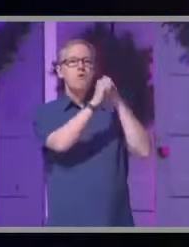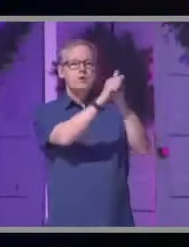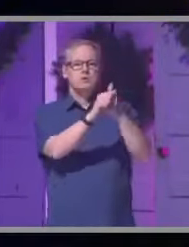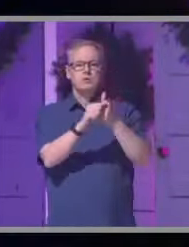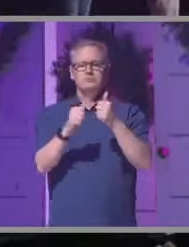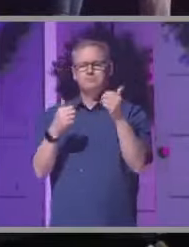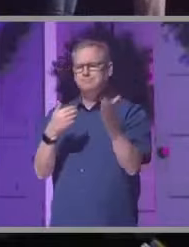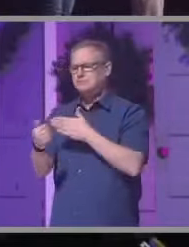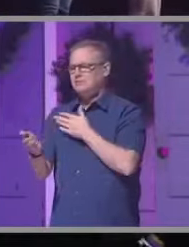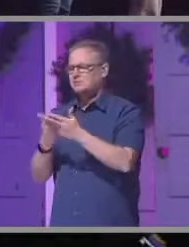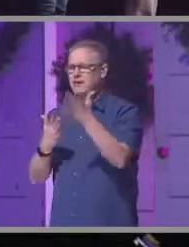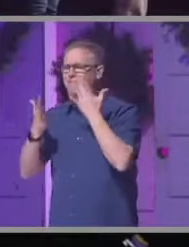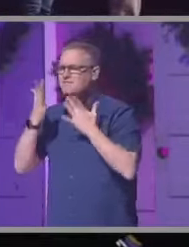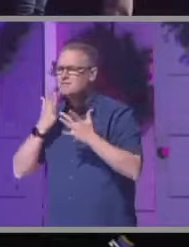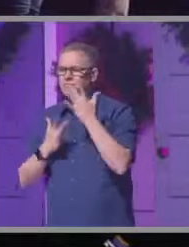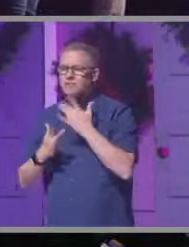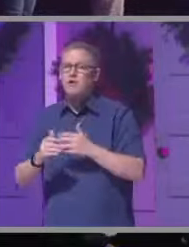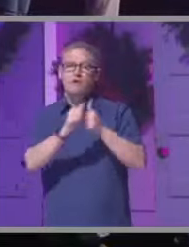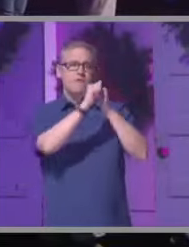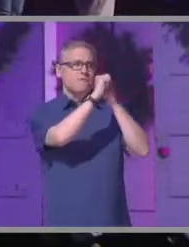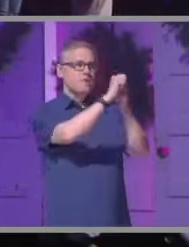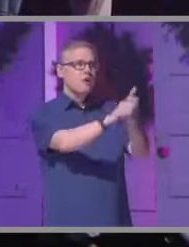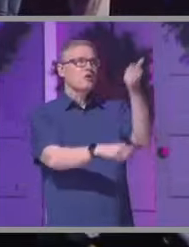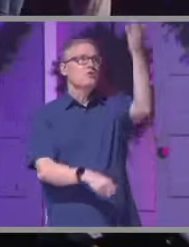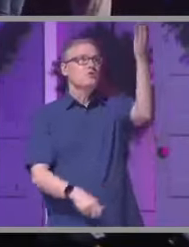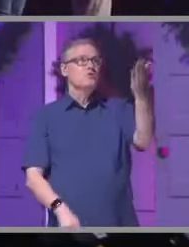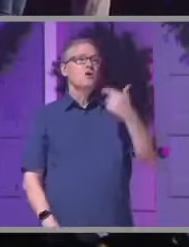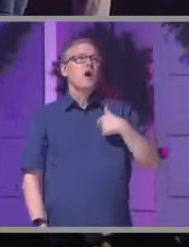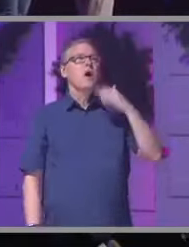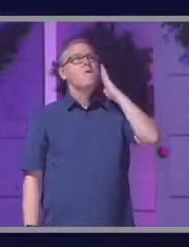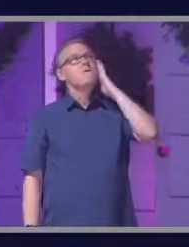the ones I follow.